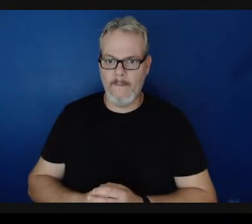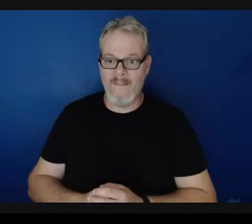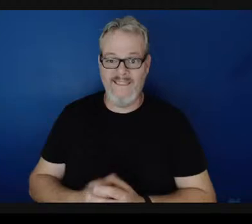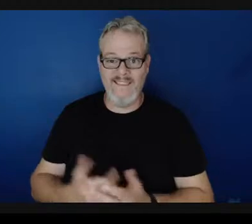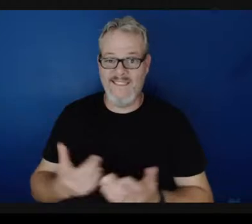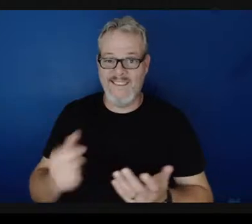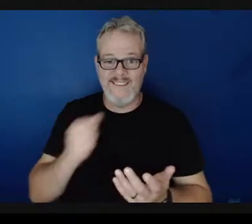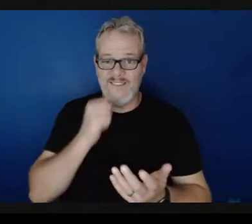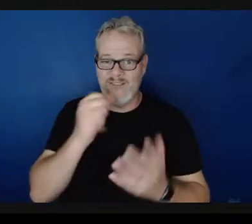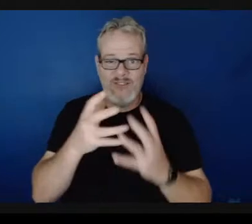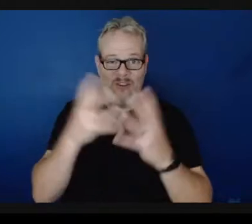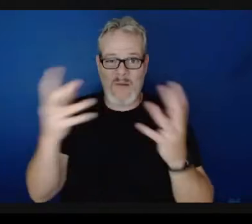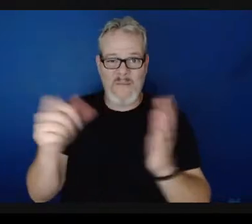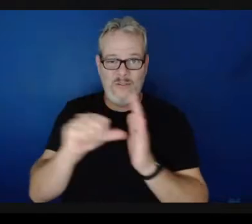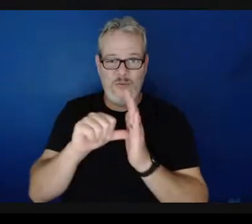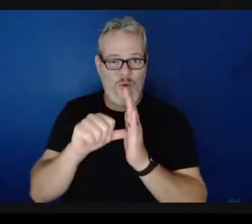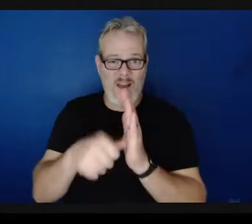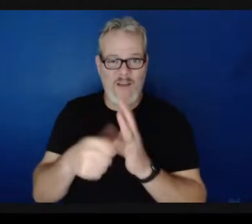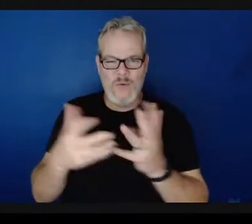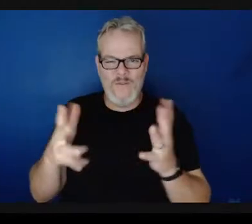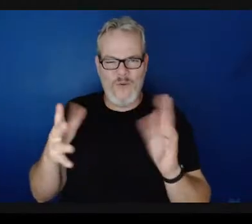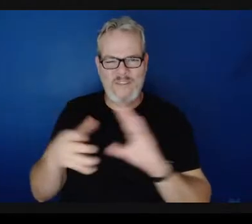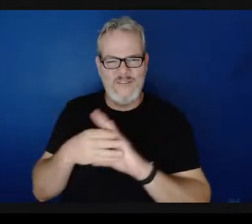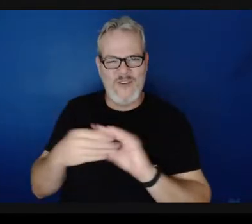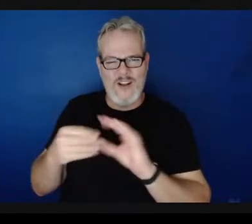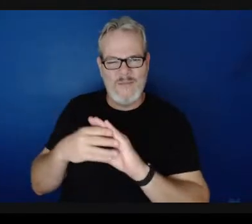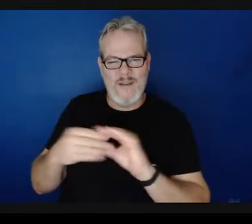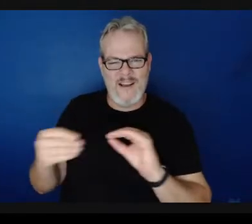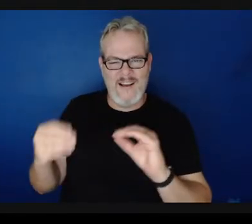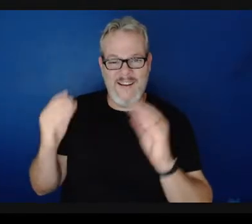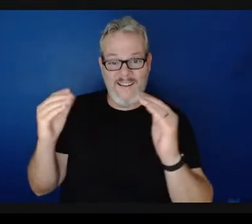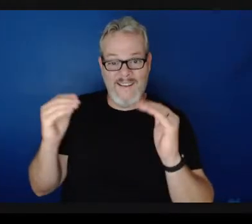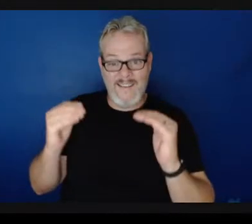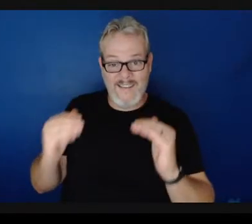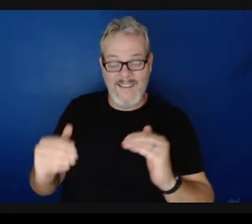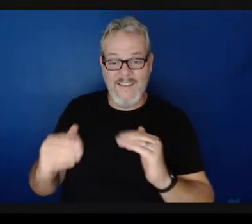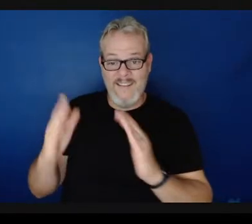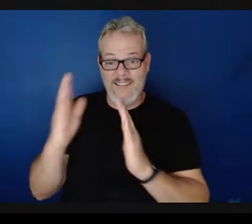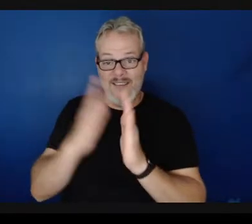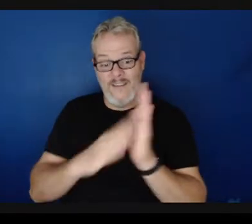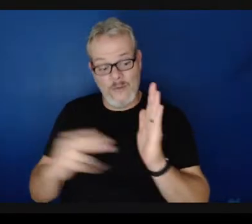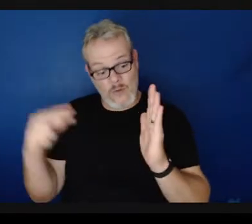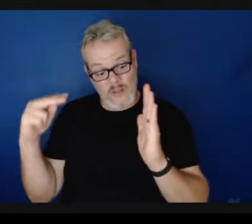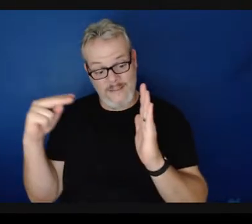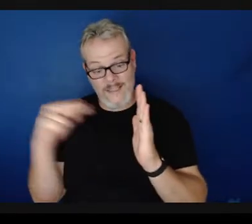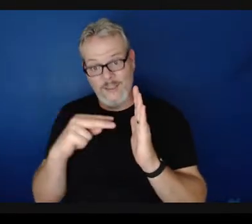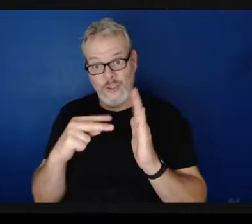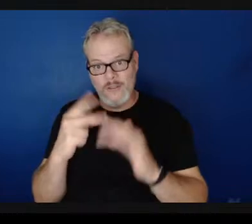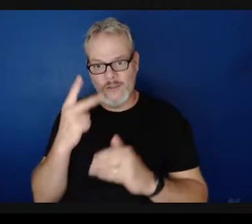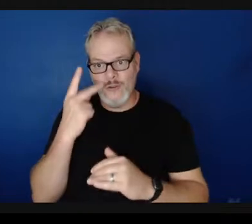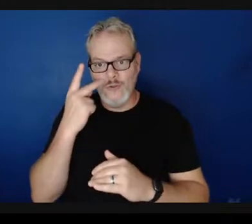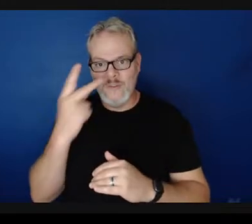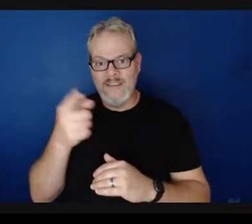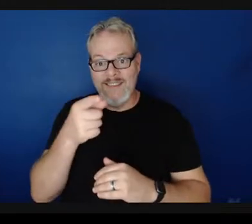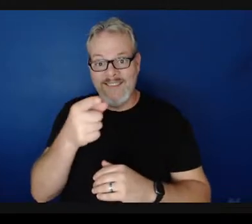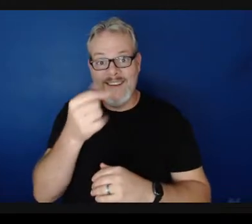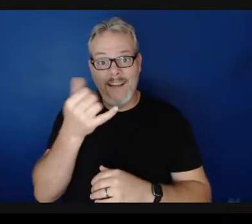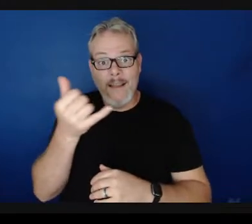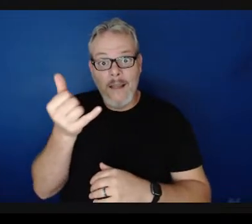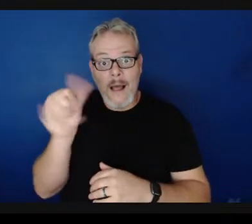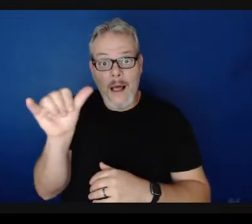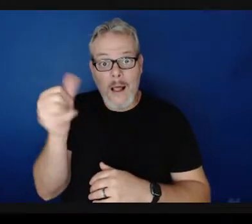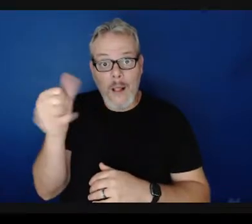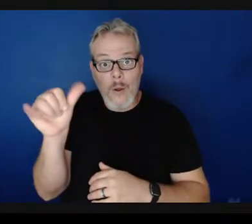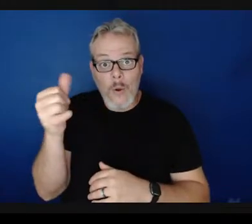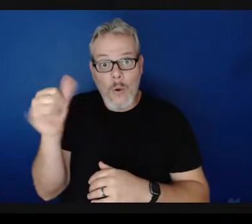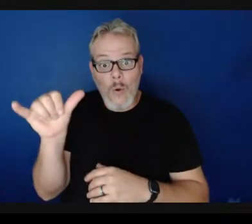highlight besides what we've gone through. And there they are in a cross-section. You can see here that the yellow band of earthquakes